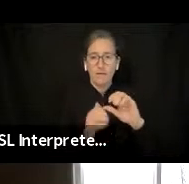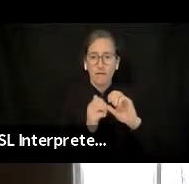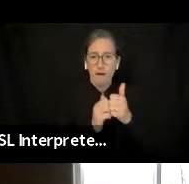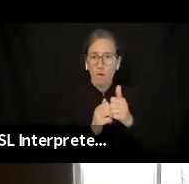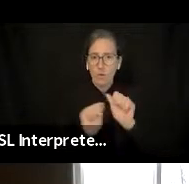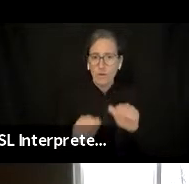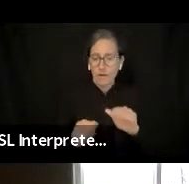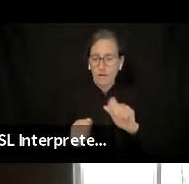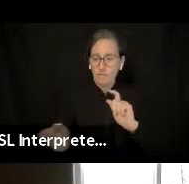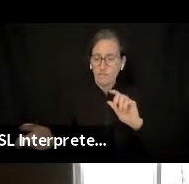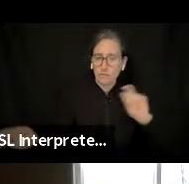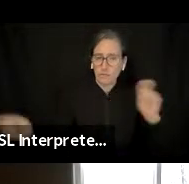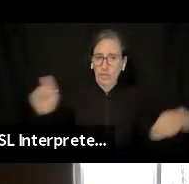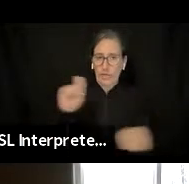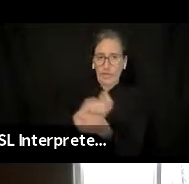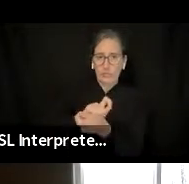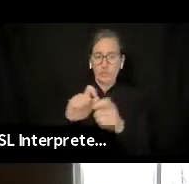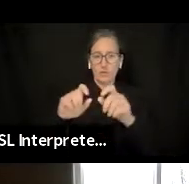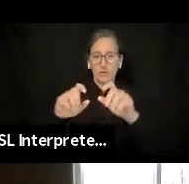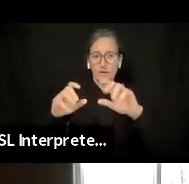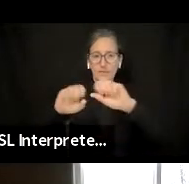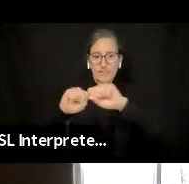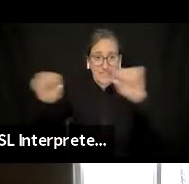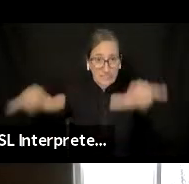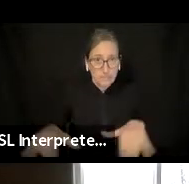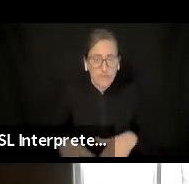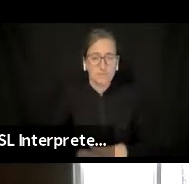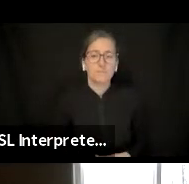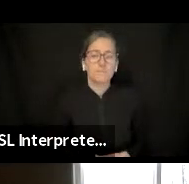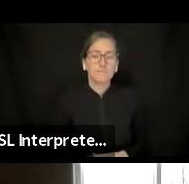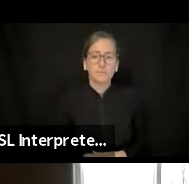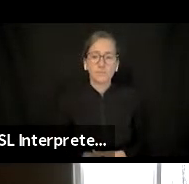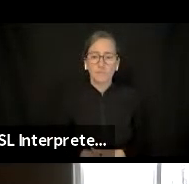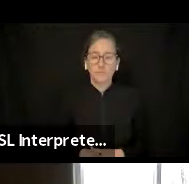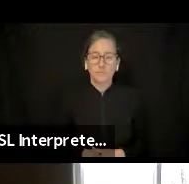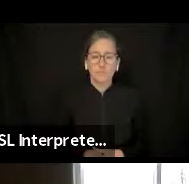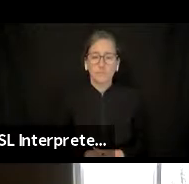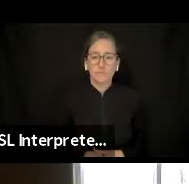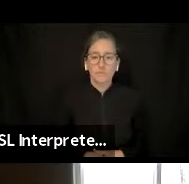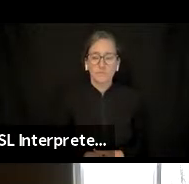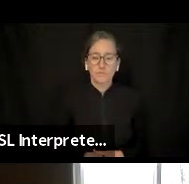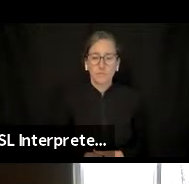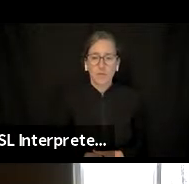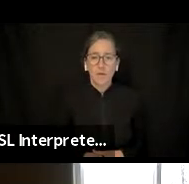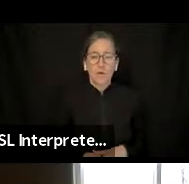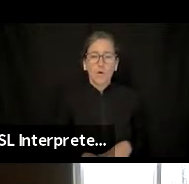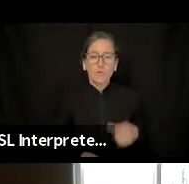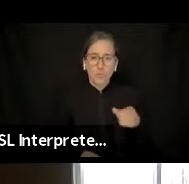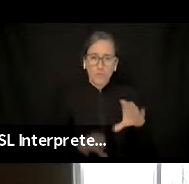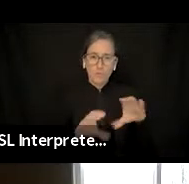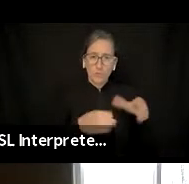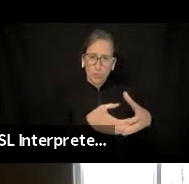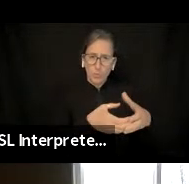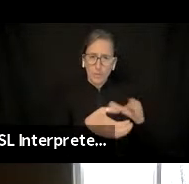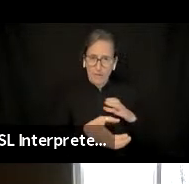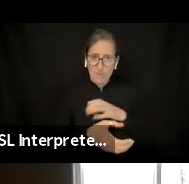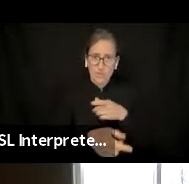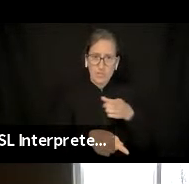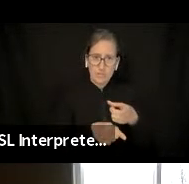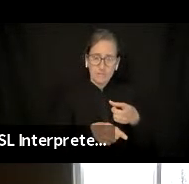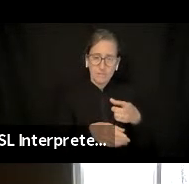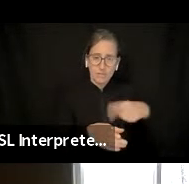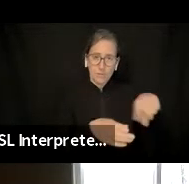And I think because I see this commission as being something that's